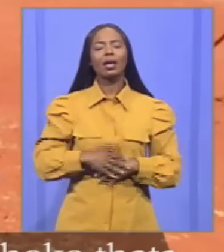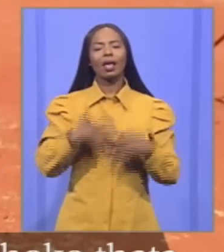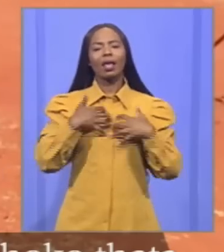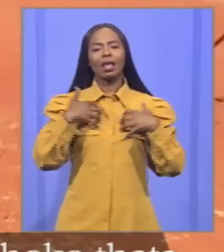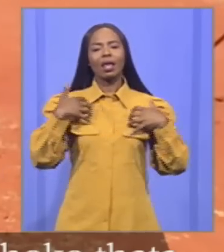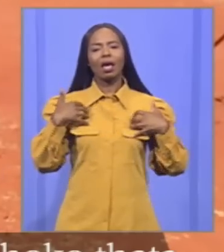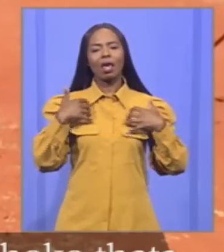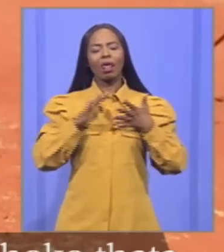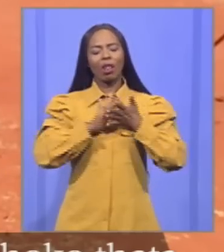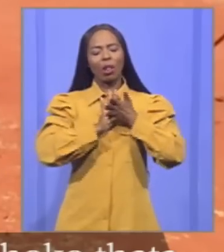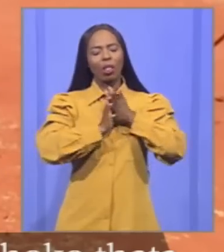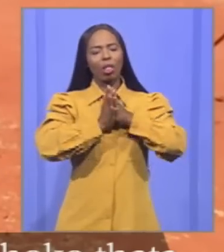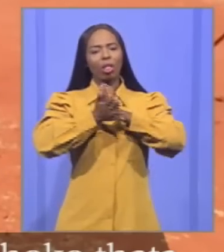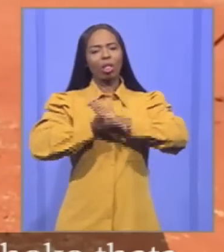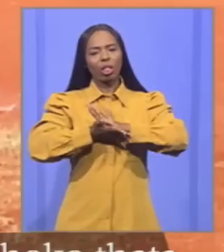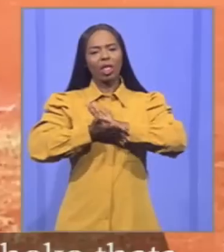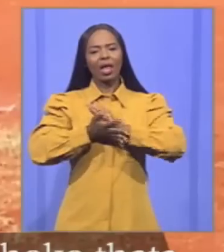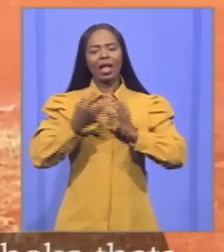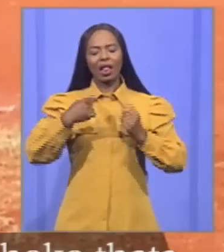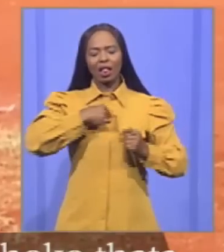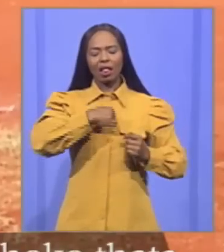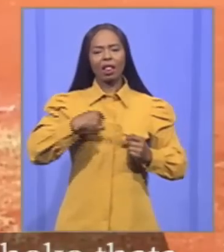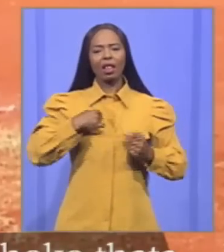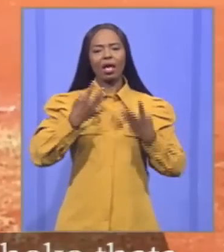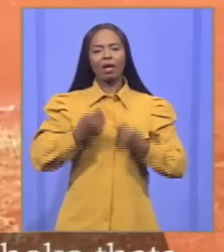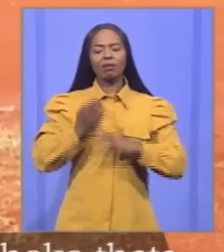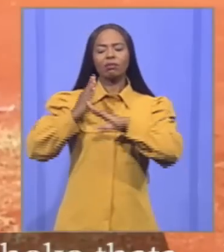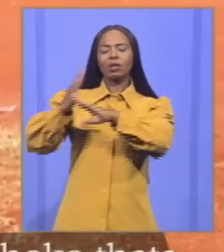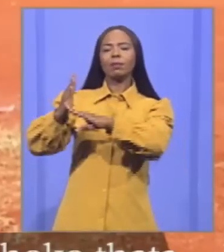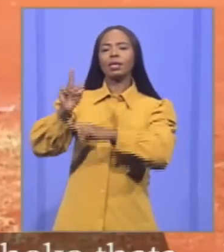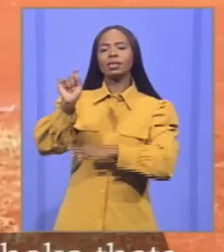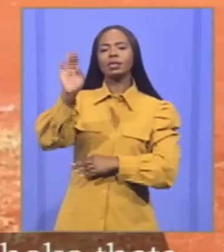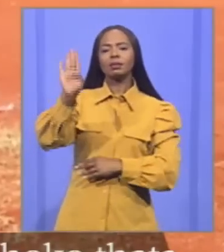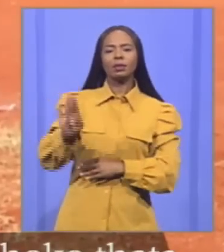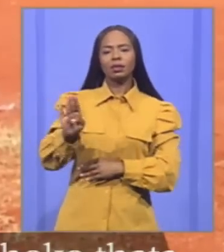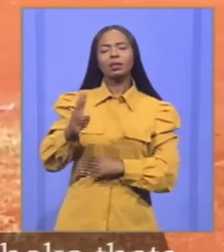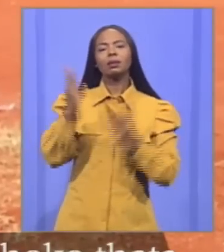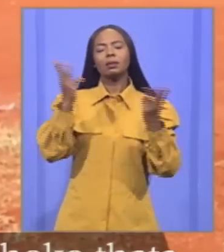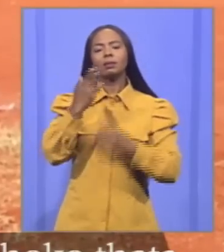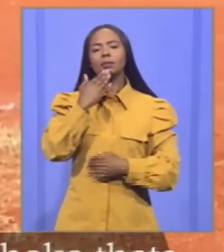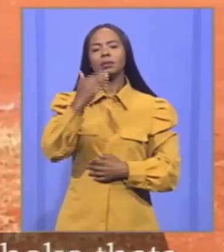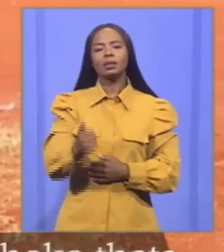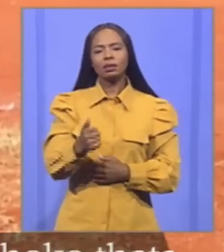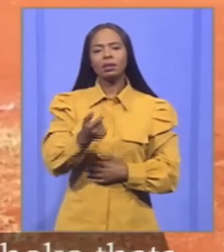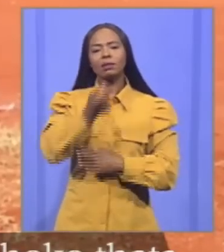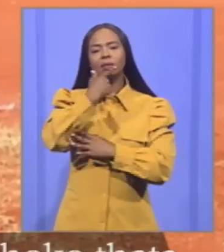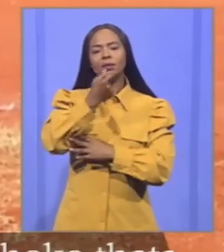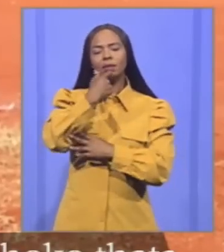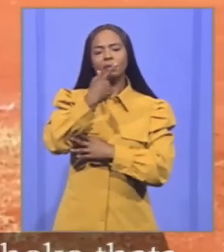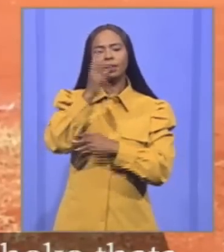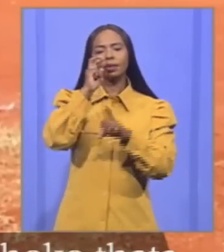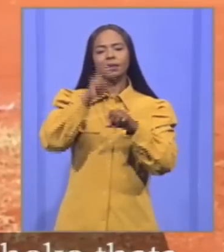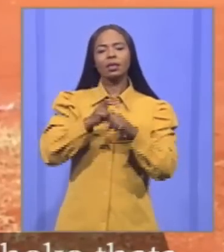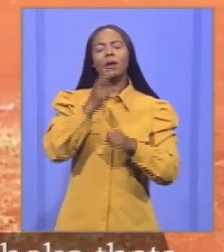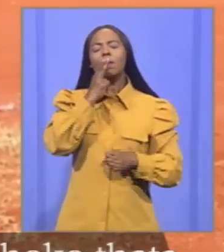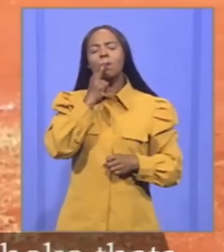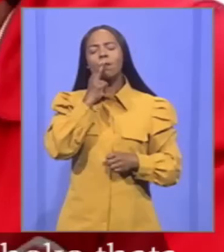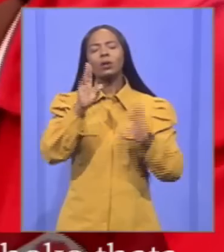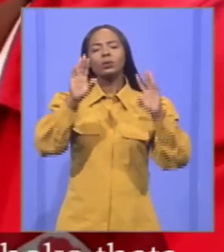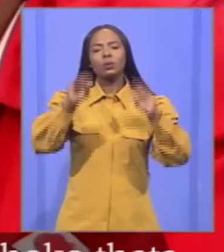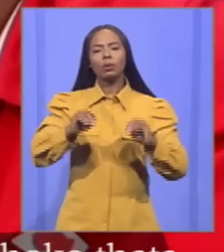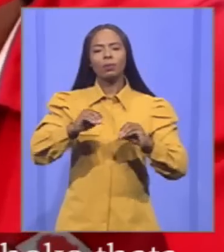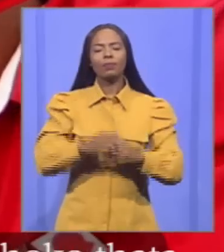di feletsa di na le masoba. Go preventa TB bathong a re le ke gore re tswe mo metsokweng cause motsoko a affecta